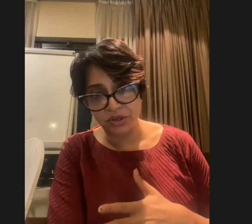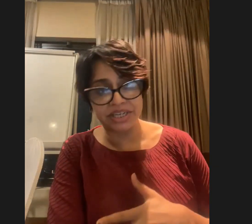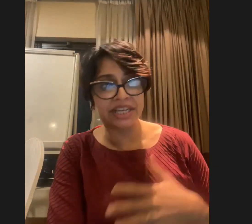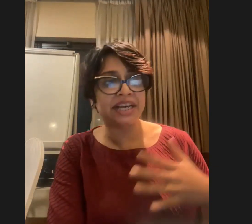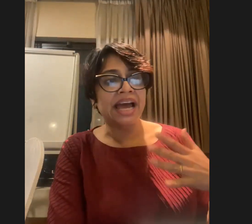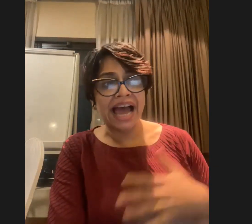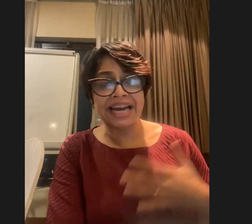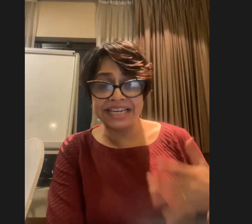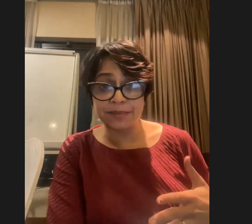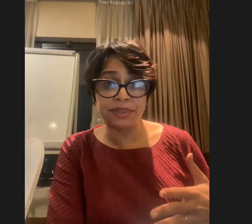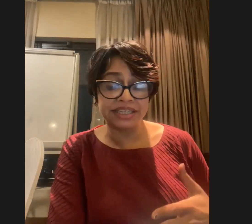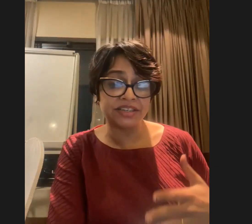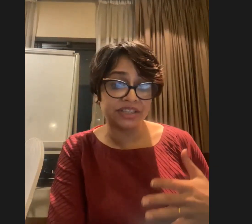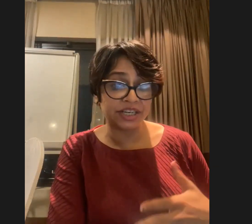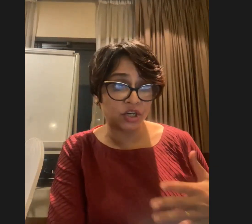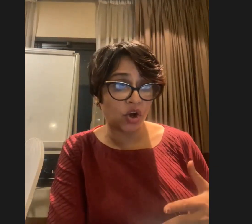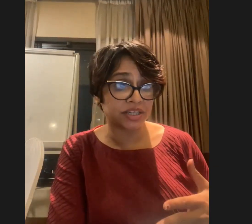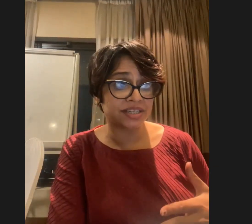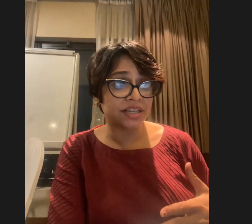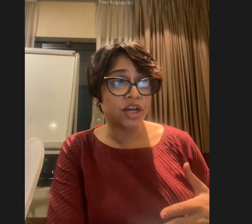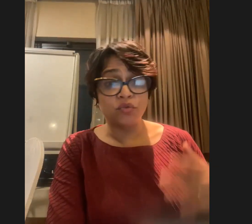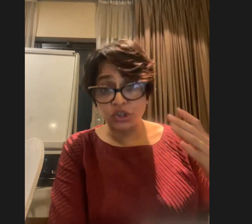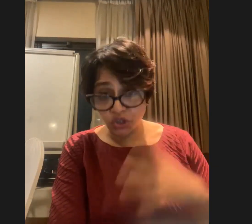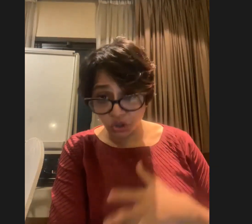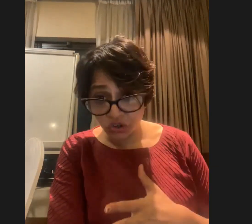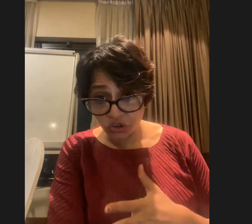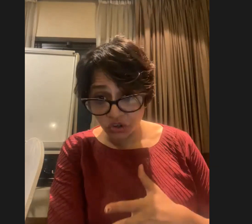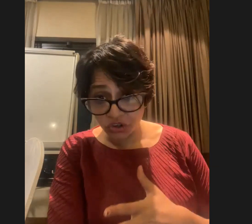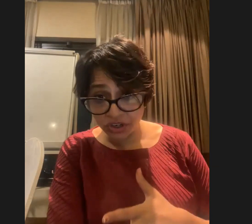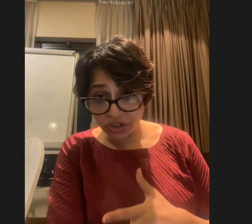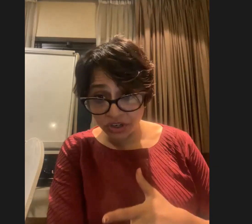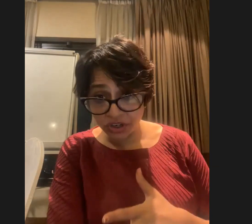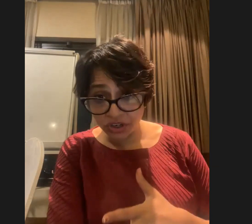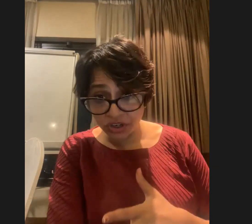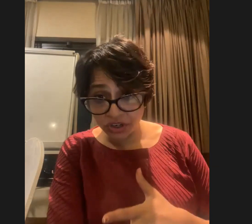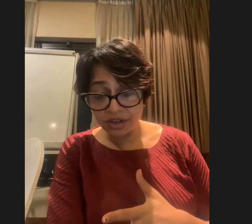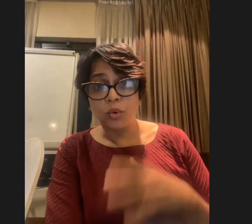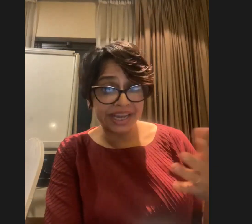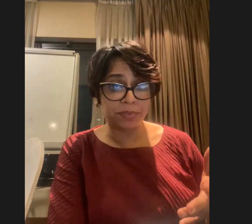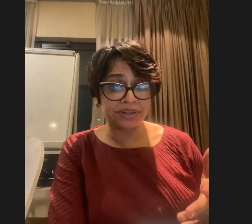income security and disability-related costs for children,